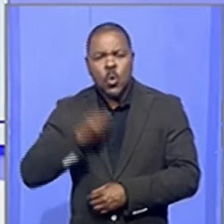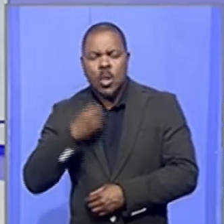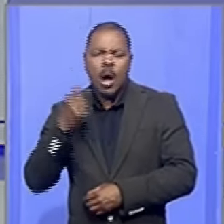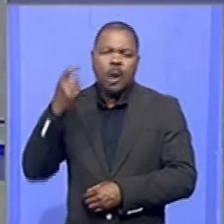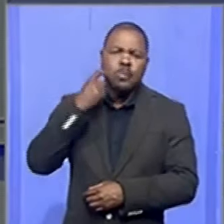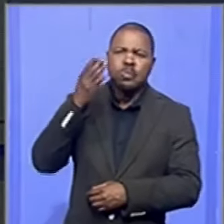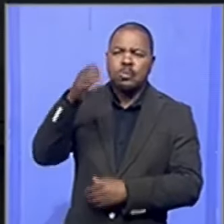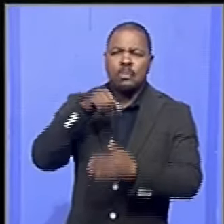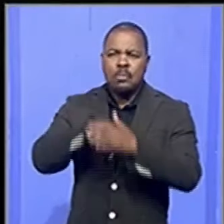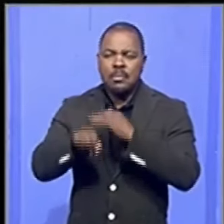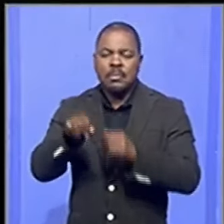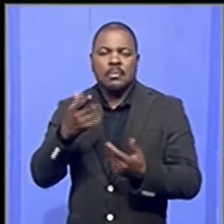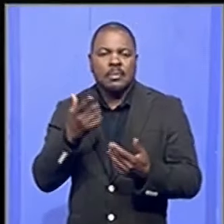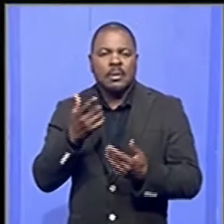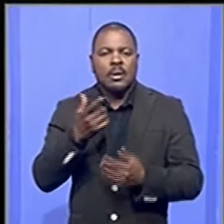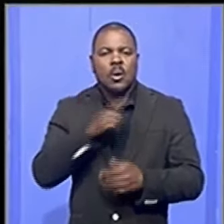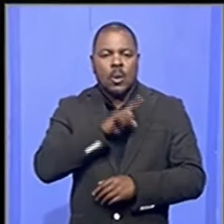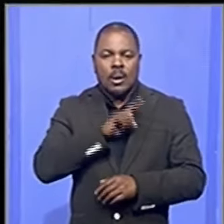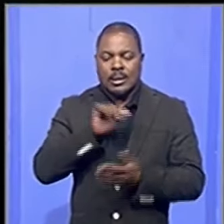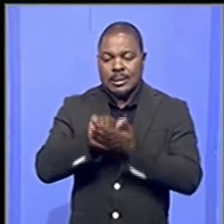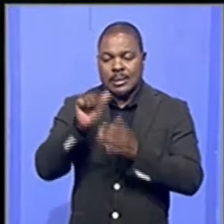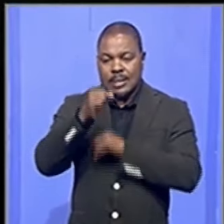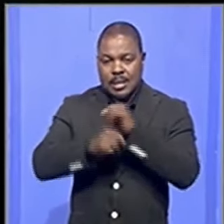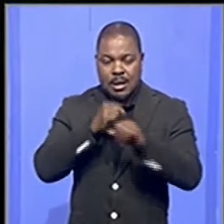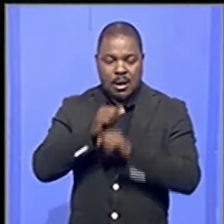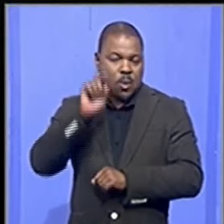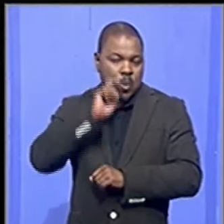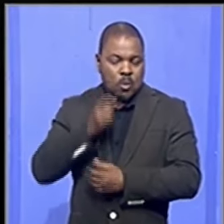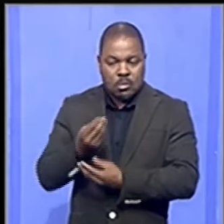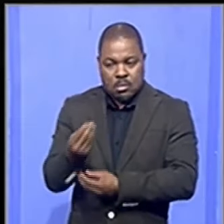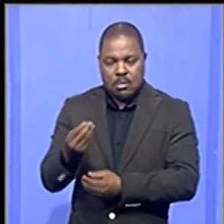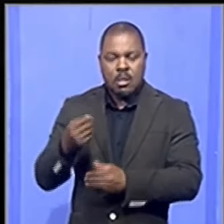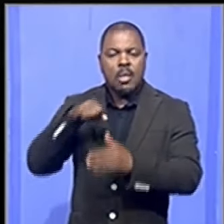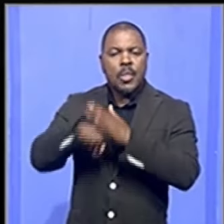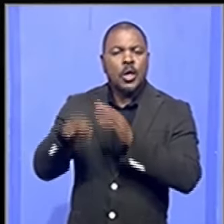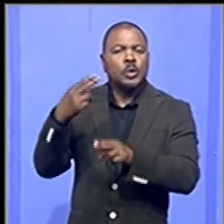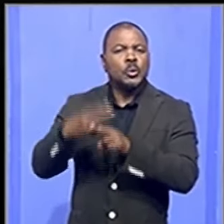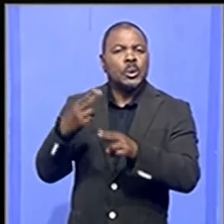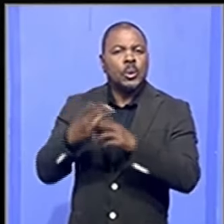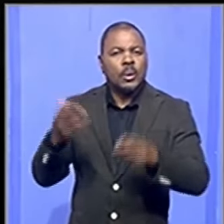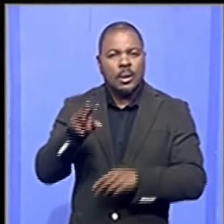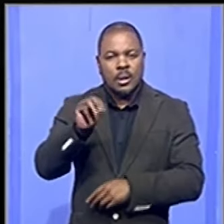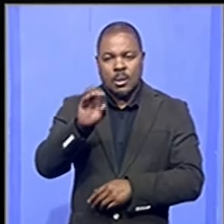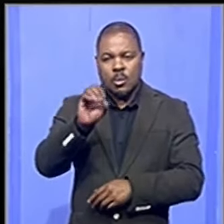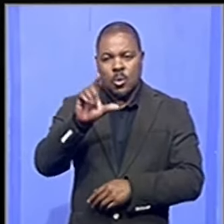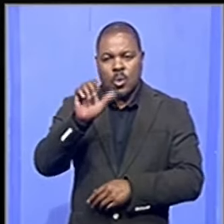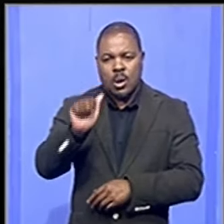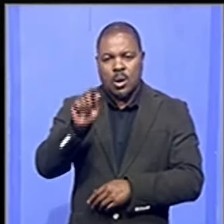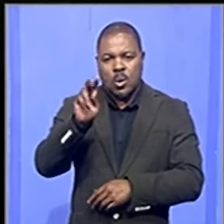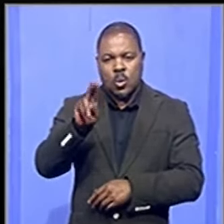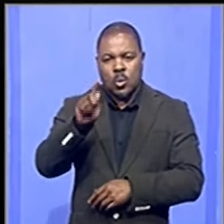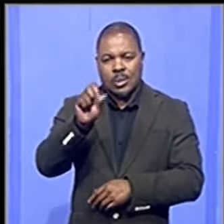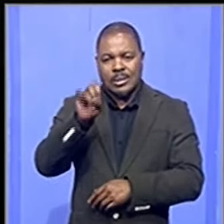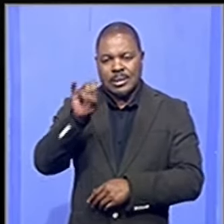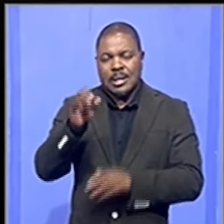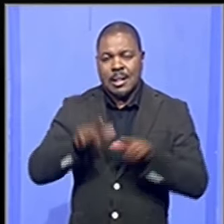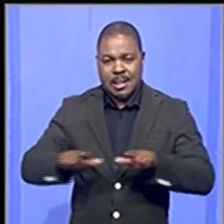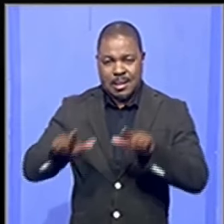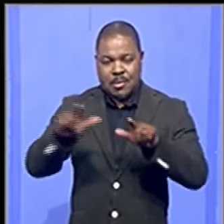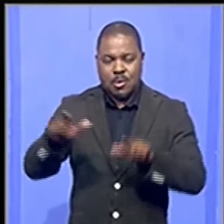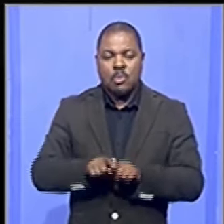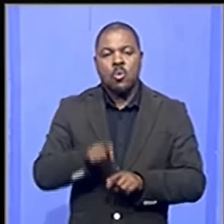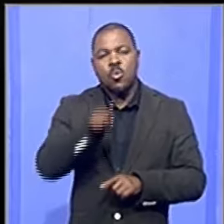morutwana wa mengwaga e 16 a belege ka ntlong ya botshwelamare ka sekolong sa Molautsi ka provinceng ya Limpopo. Gomme o